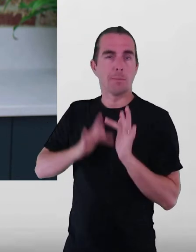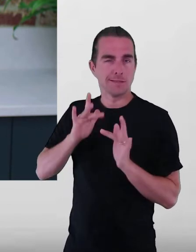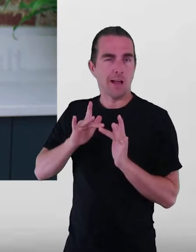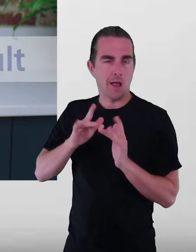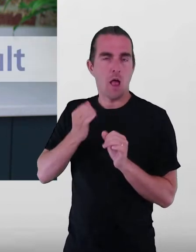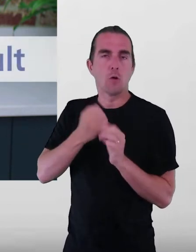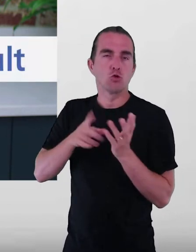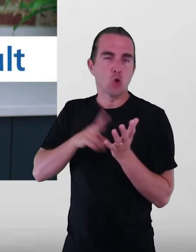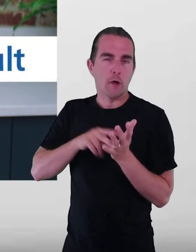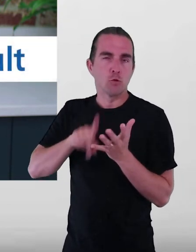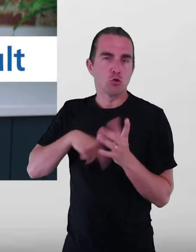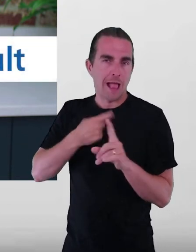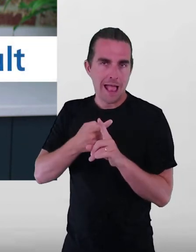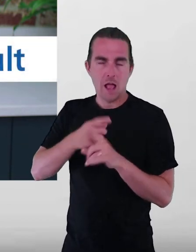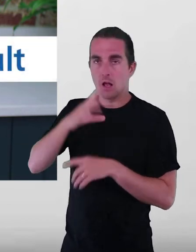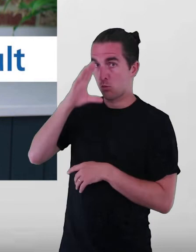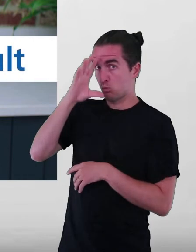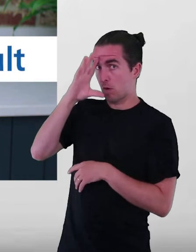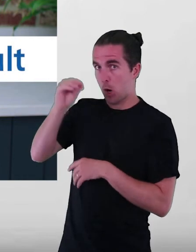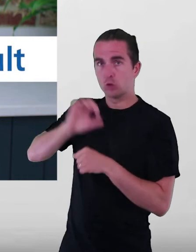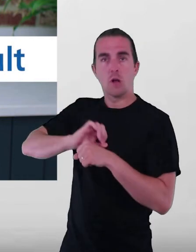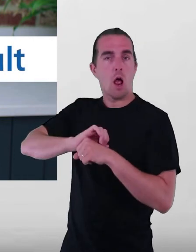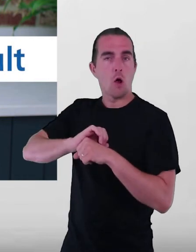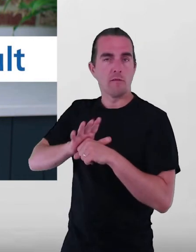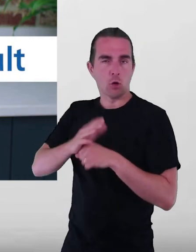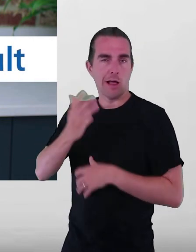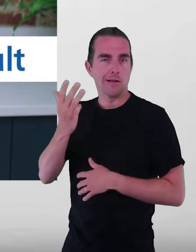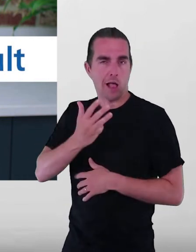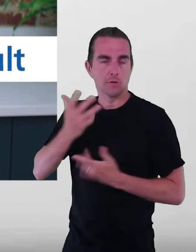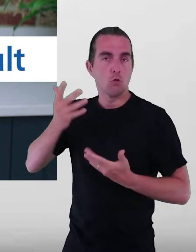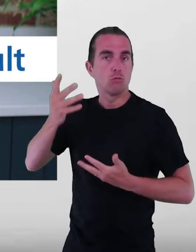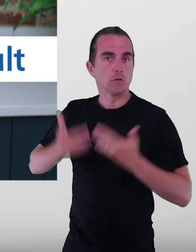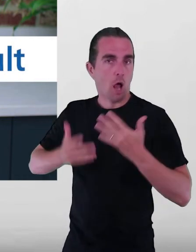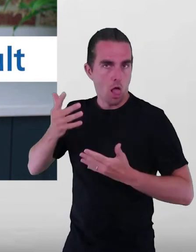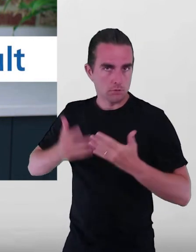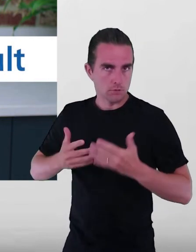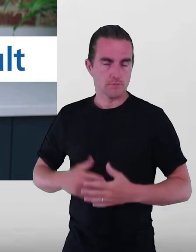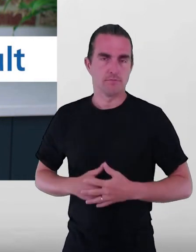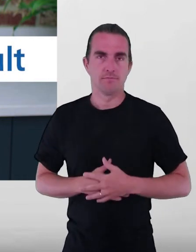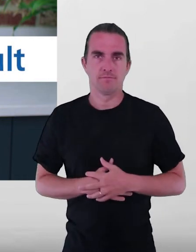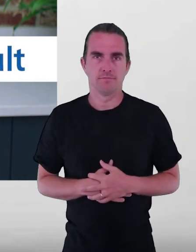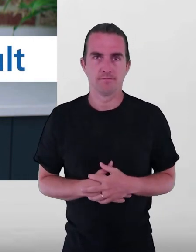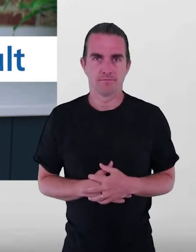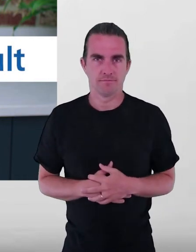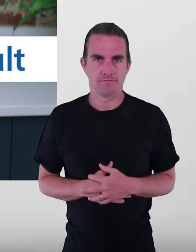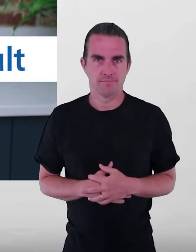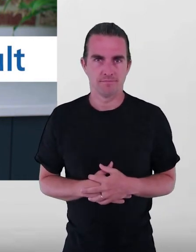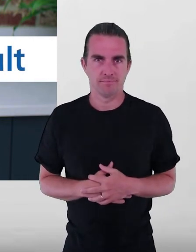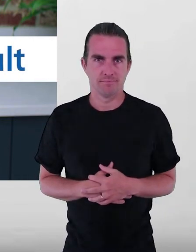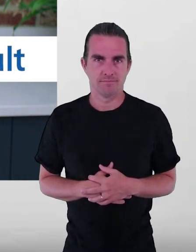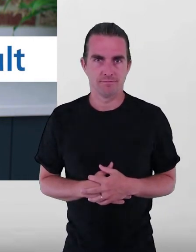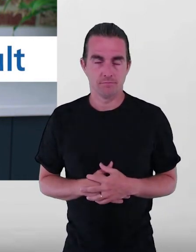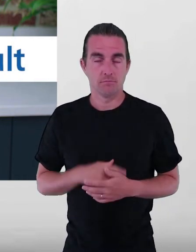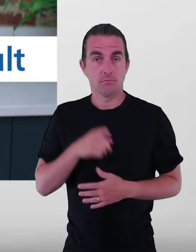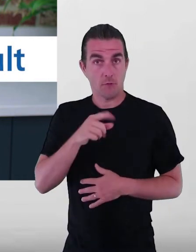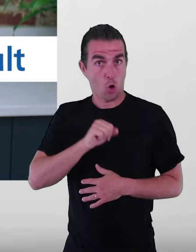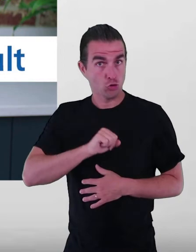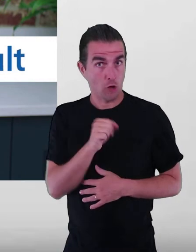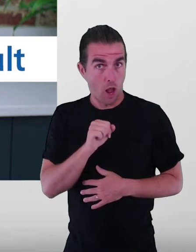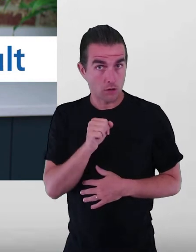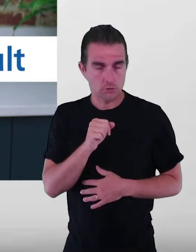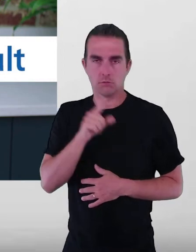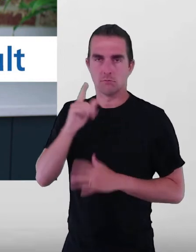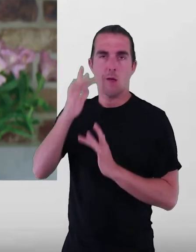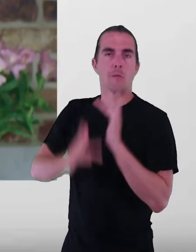Wales or Northern Ireland, visit www.gov.uk forward slash report dash COVID-19